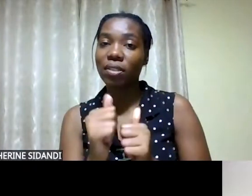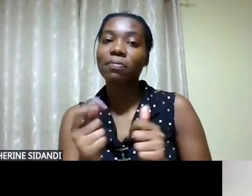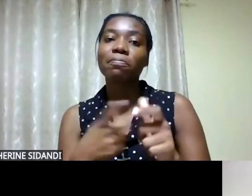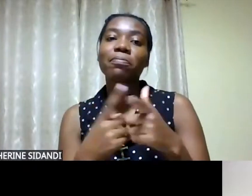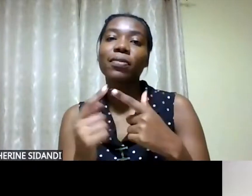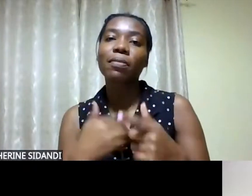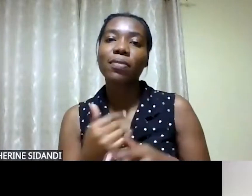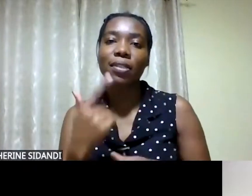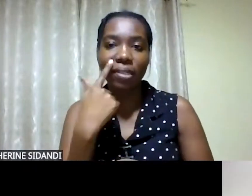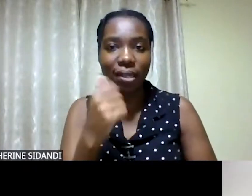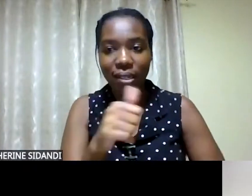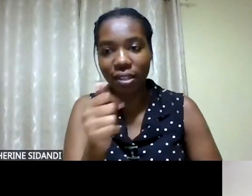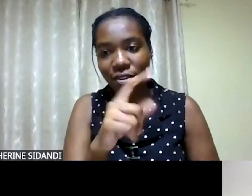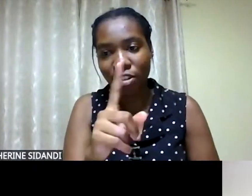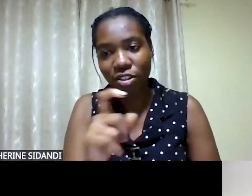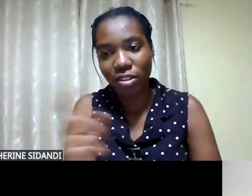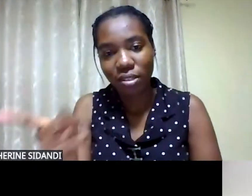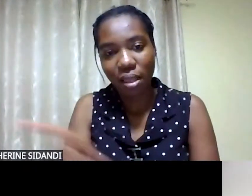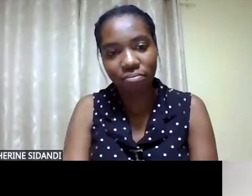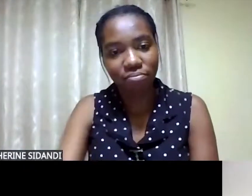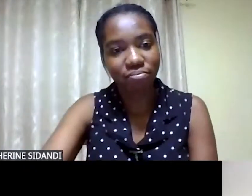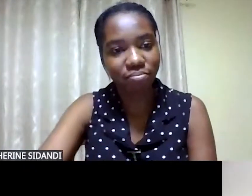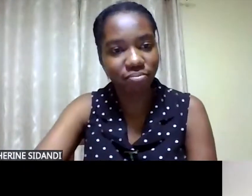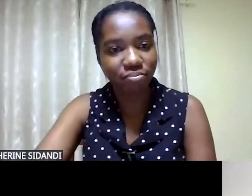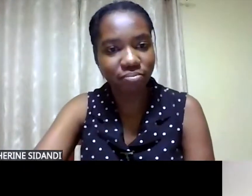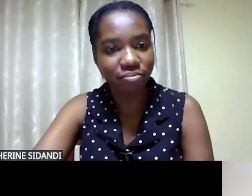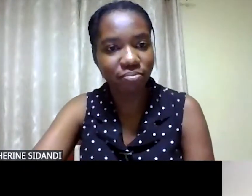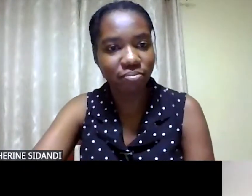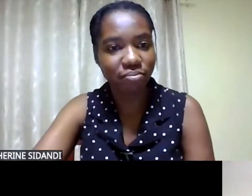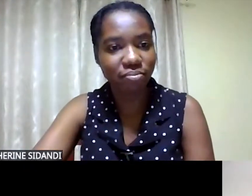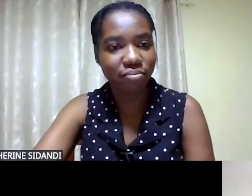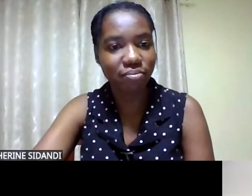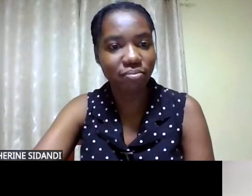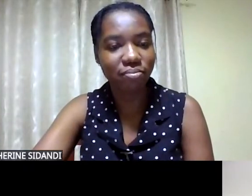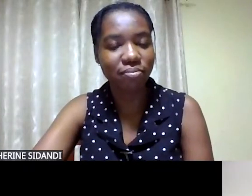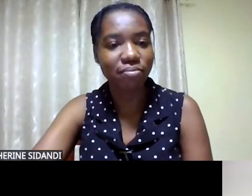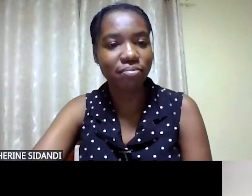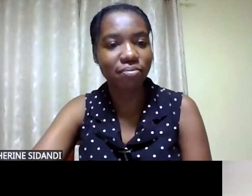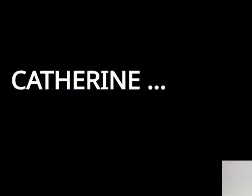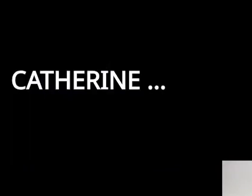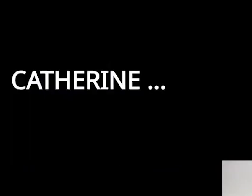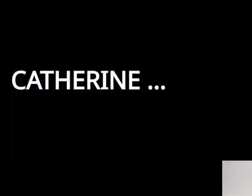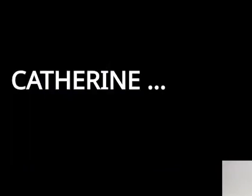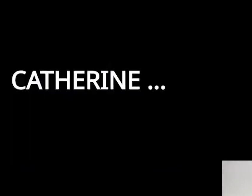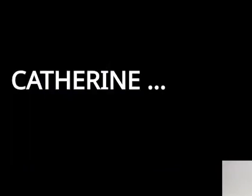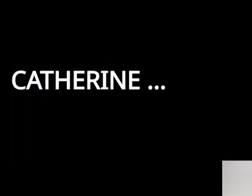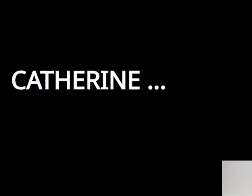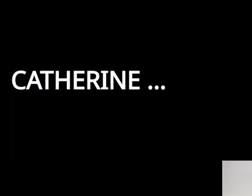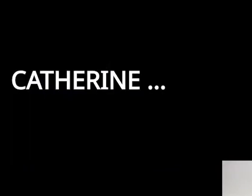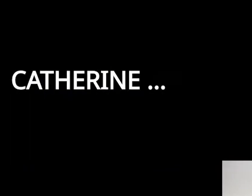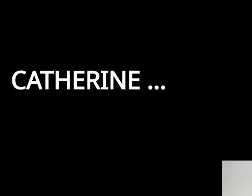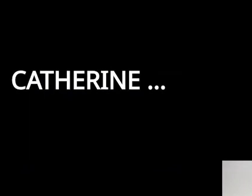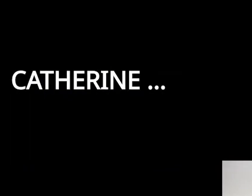from someone with a cyber, and I think they said after paying all their expenses,